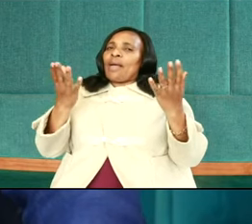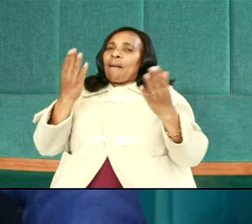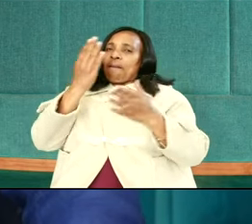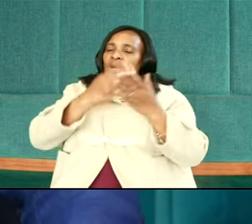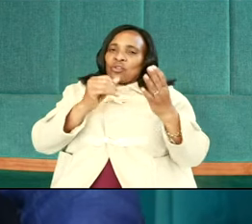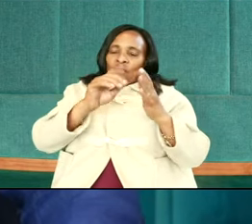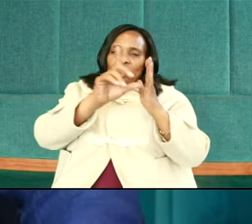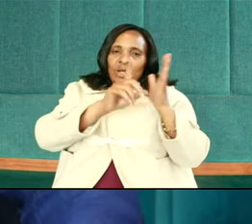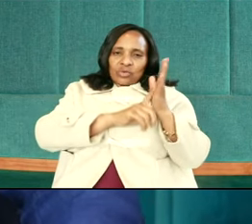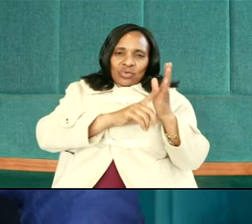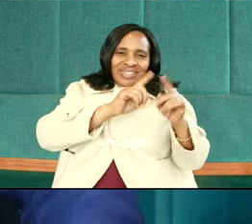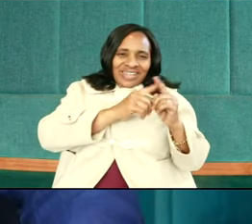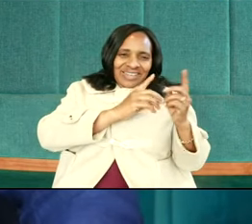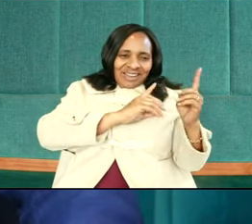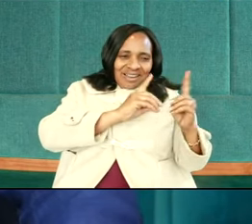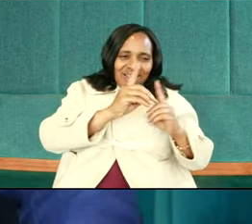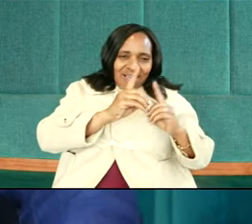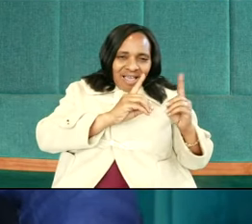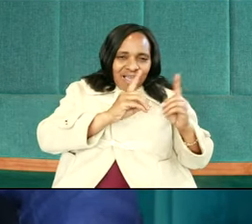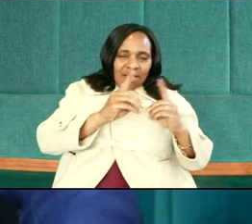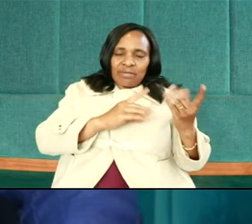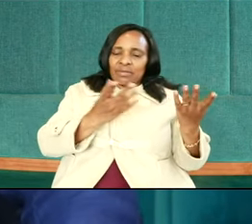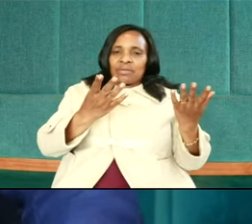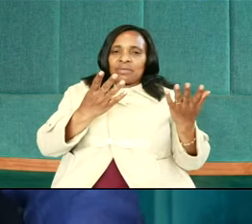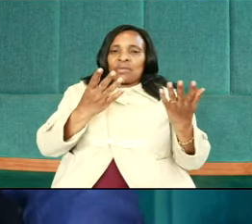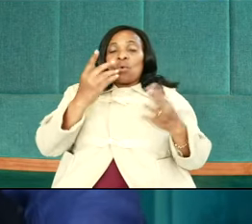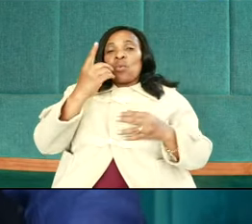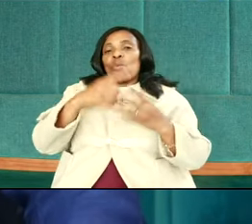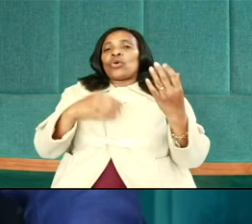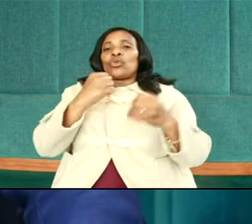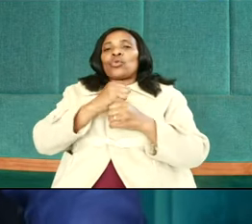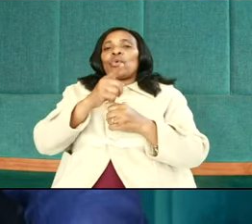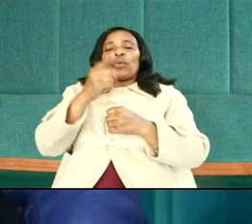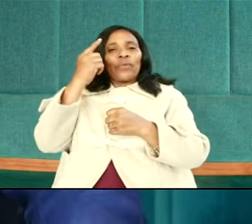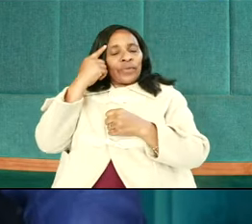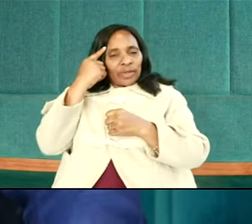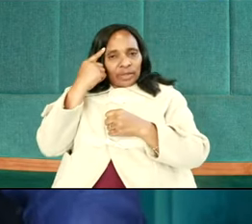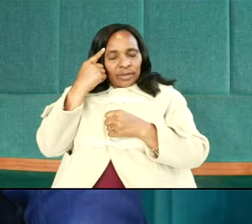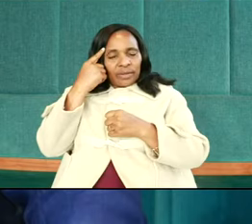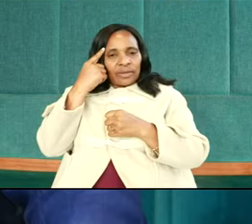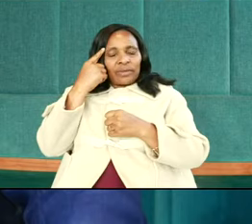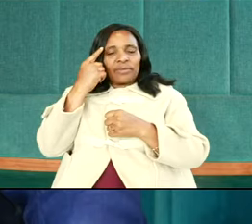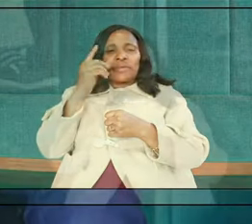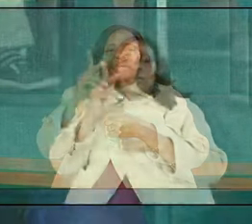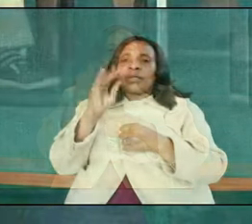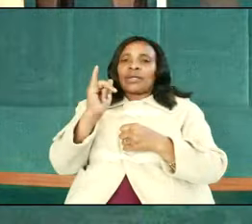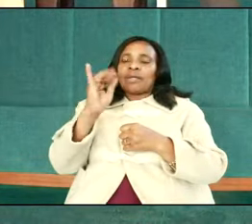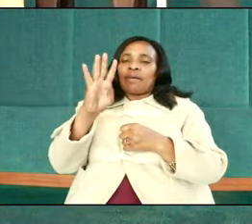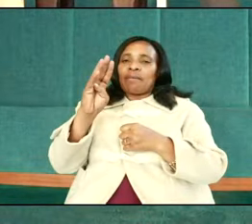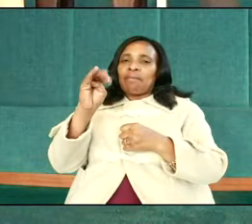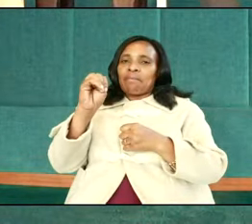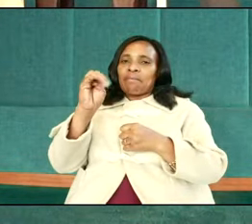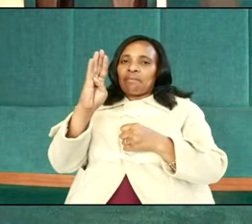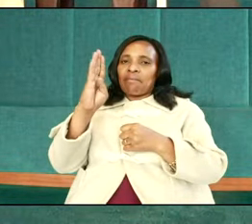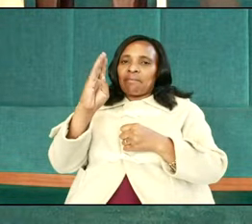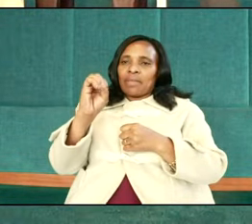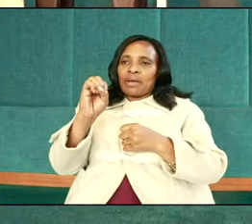lesson and discuss what do you think? What do you think? Kimberly, what do you